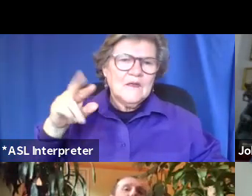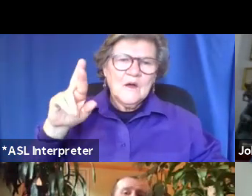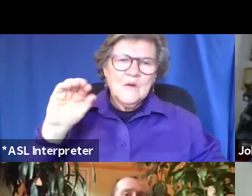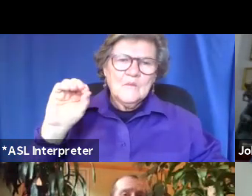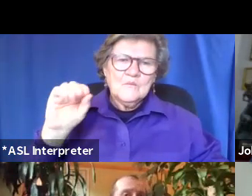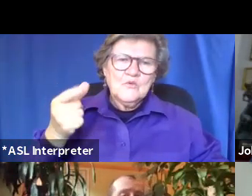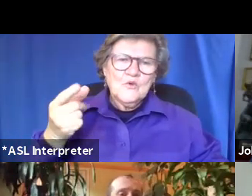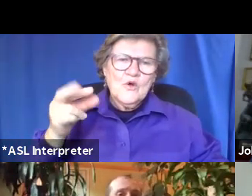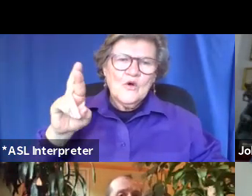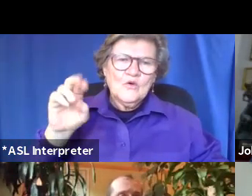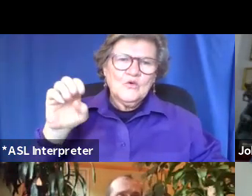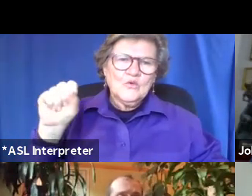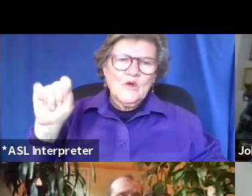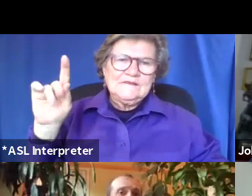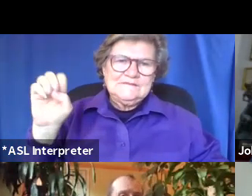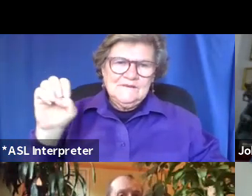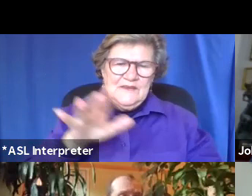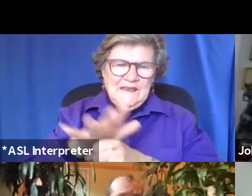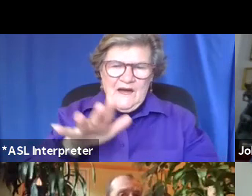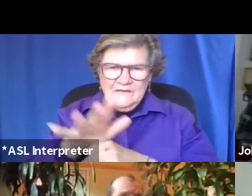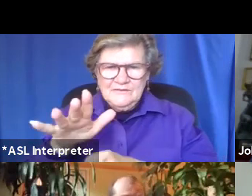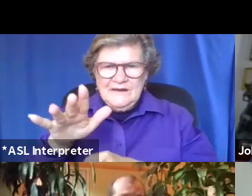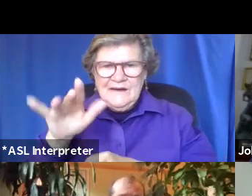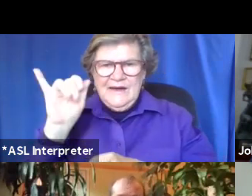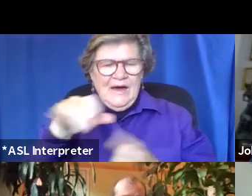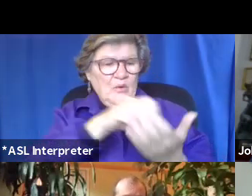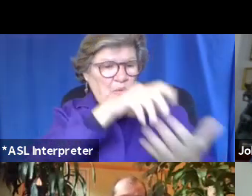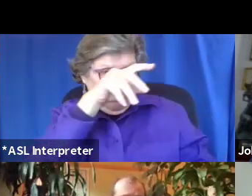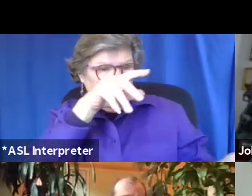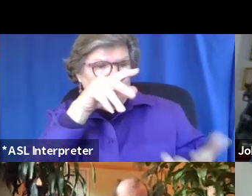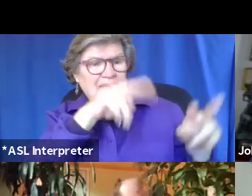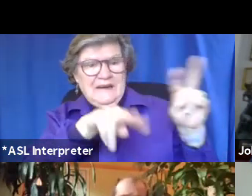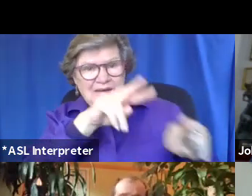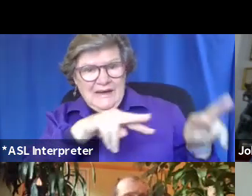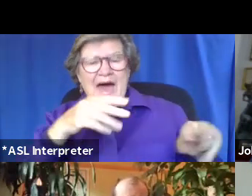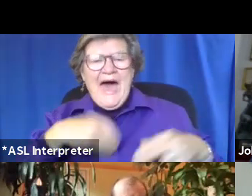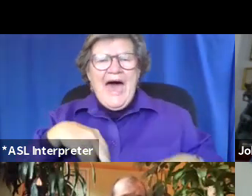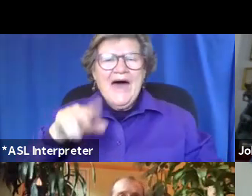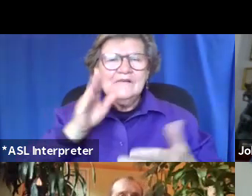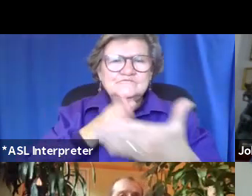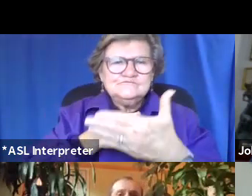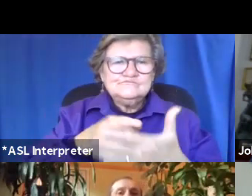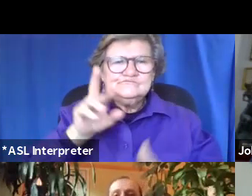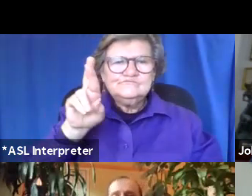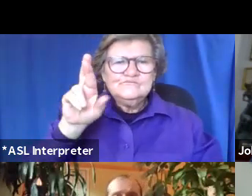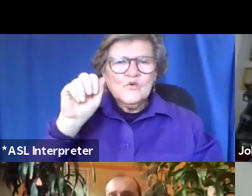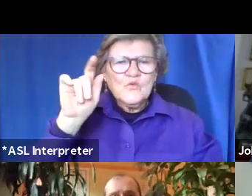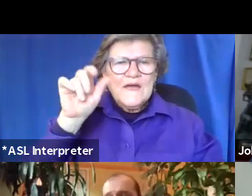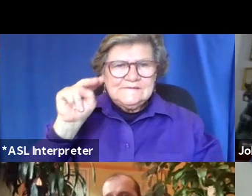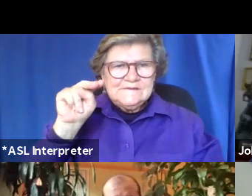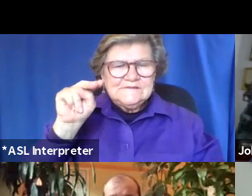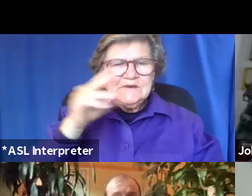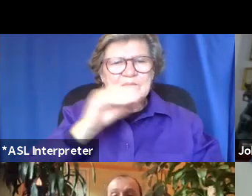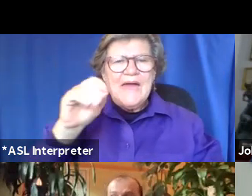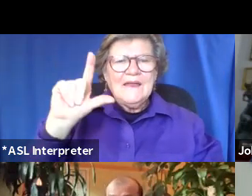wealthy. That's going to stress out a lot of people, and the stress is going to make them sick. We've got racism, racial profiling. We've got harassment of